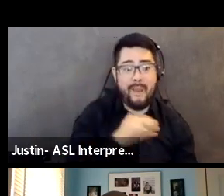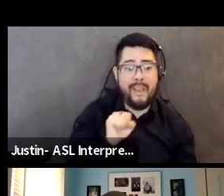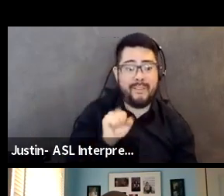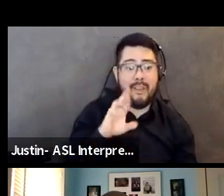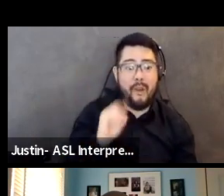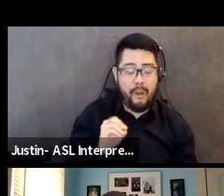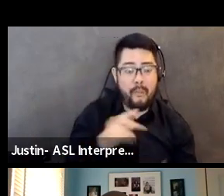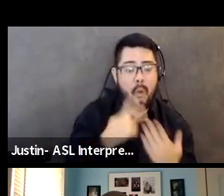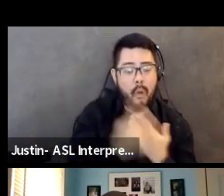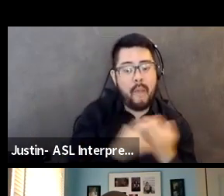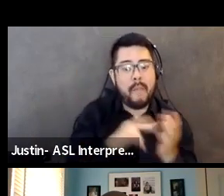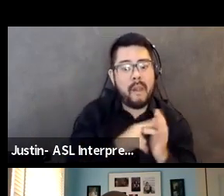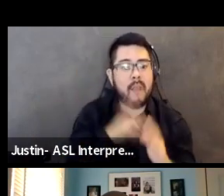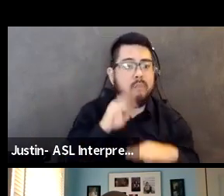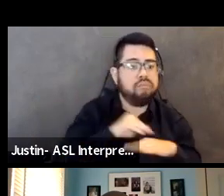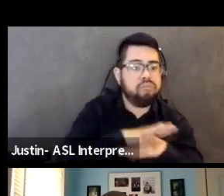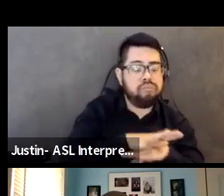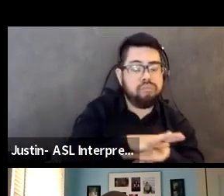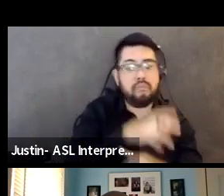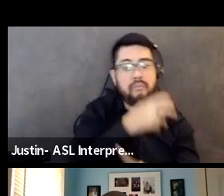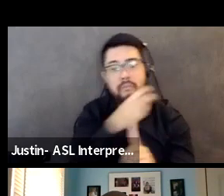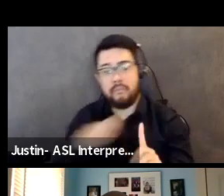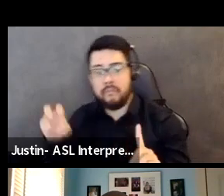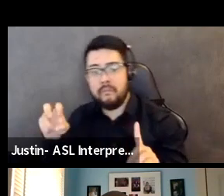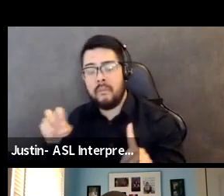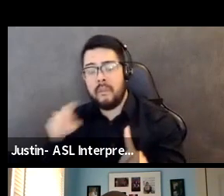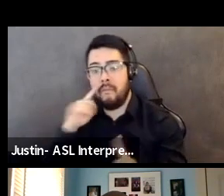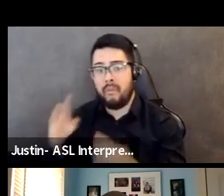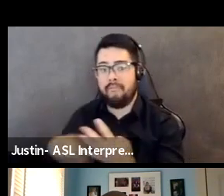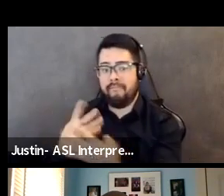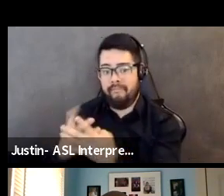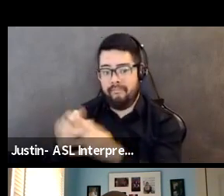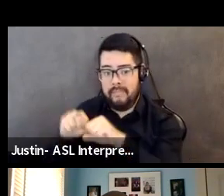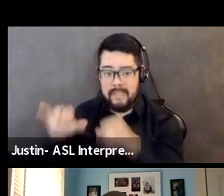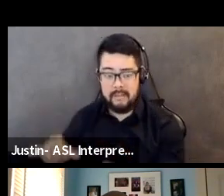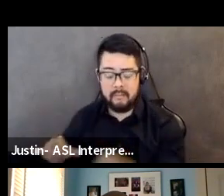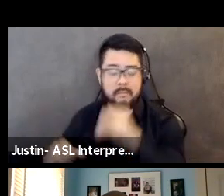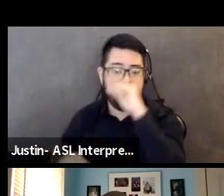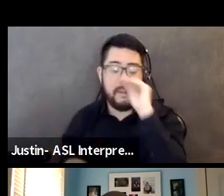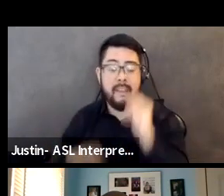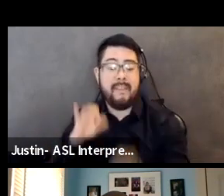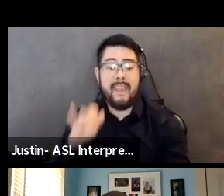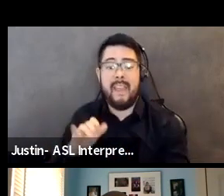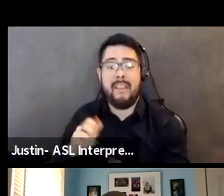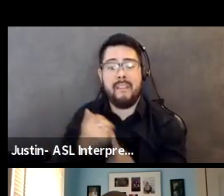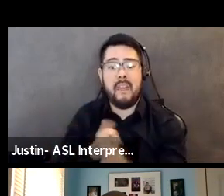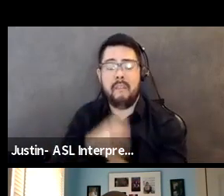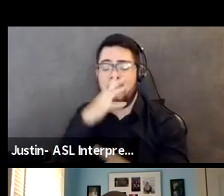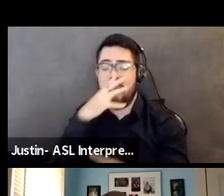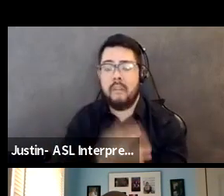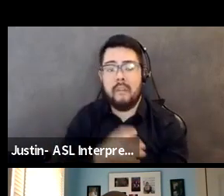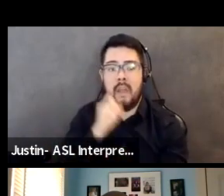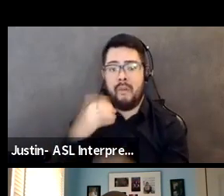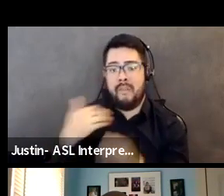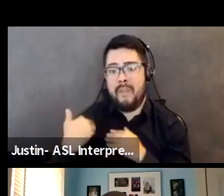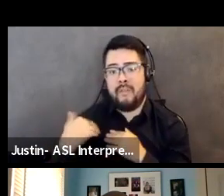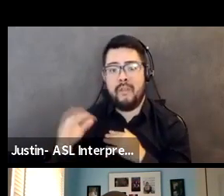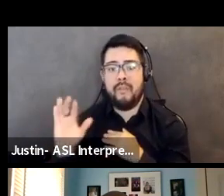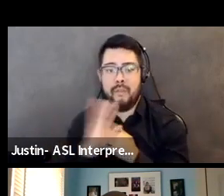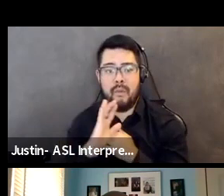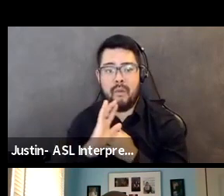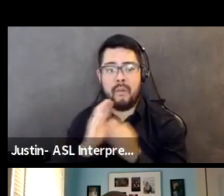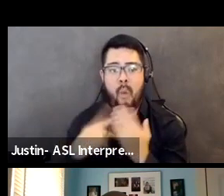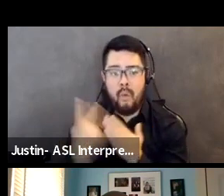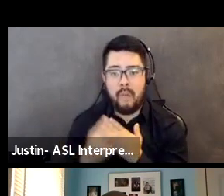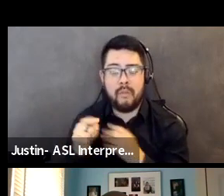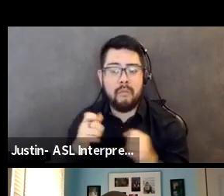has an effect on whether students end up in the carceral system and that is just irresponsible for any program you'd let in we also